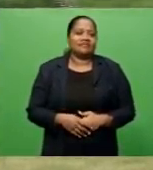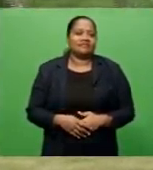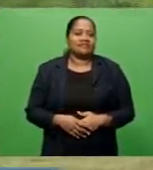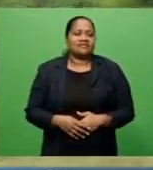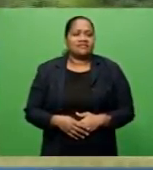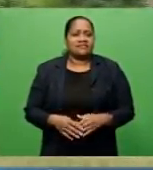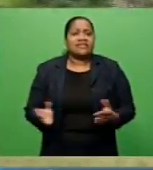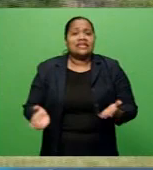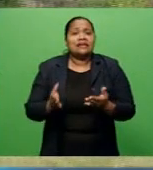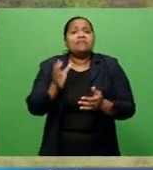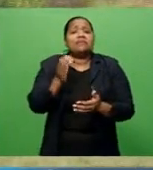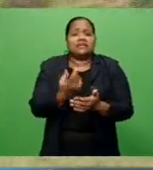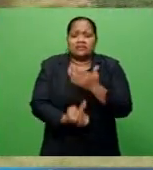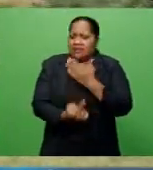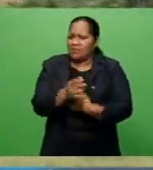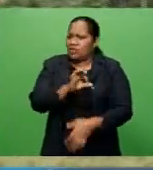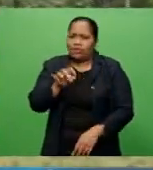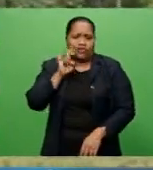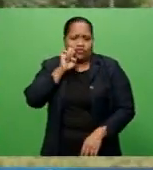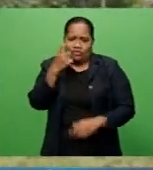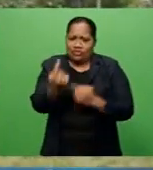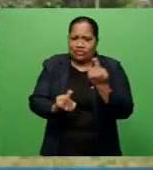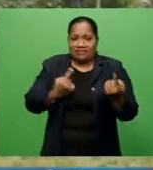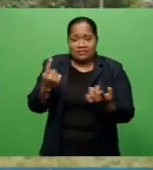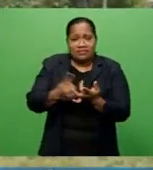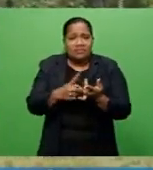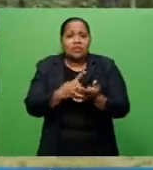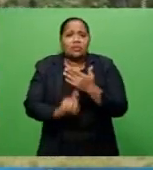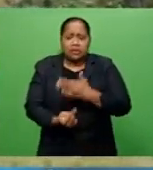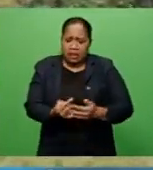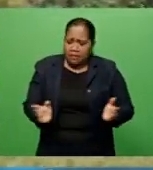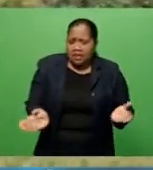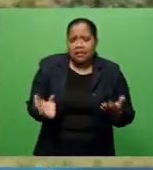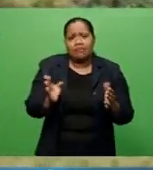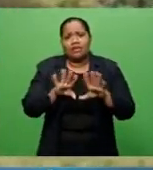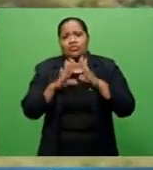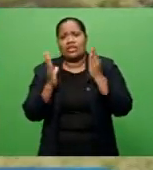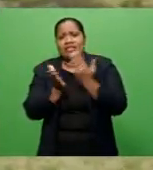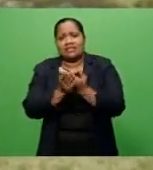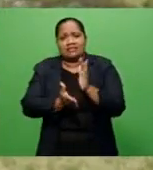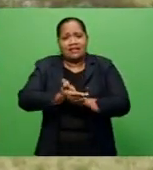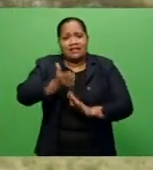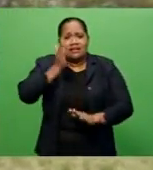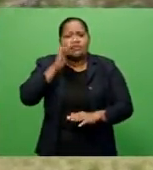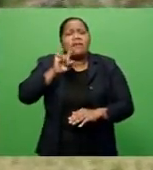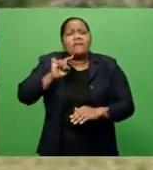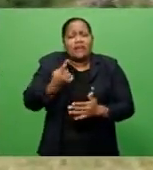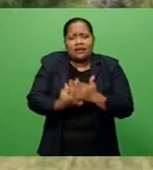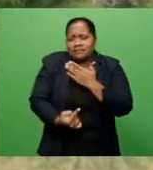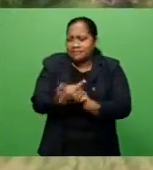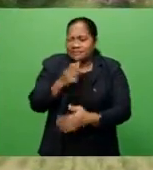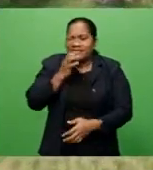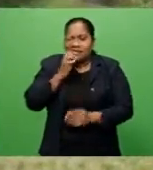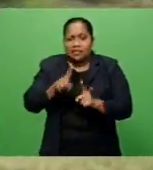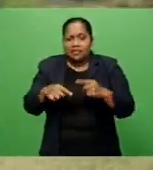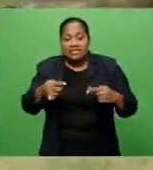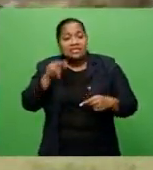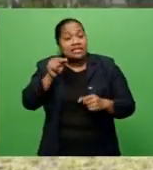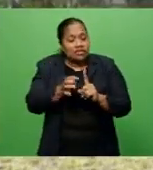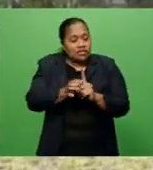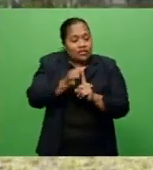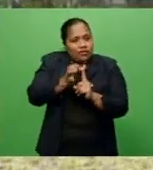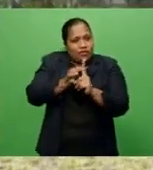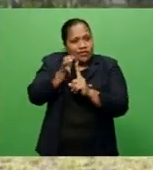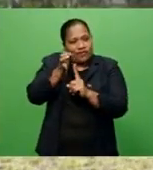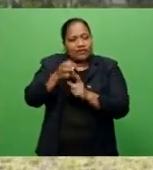The players are no strangers to each other. They've played together since high school, but it's the little things that need to be ironed out. Our